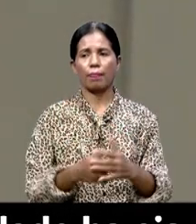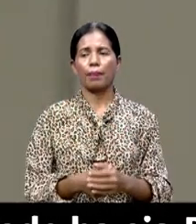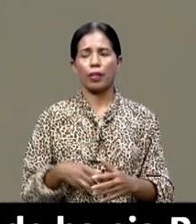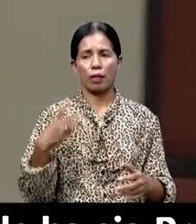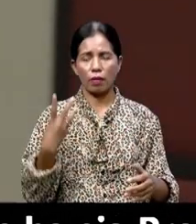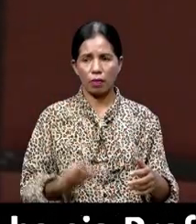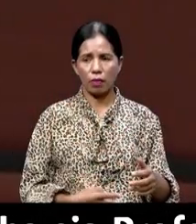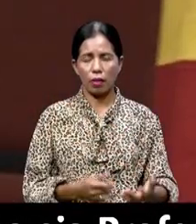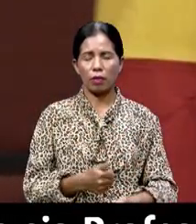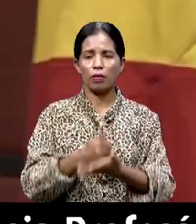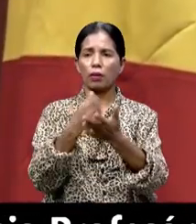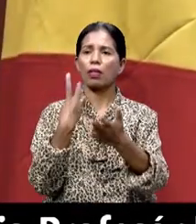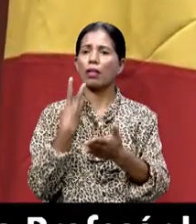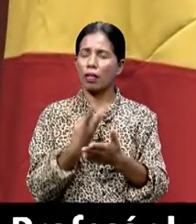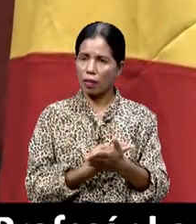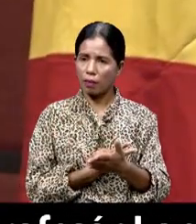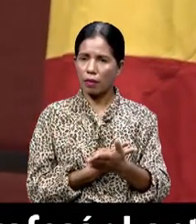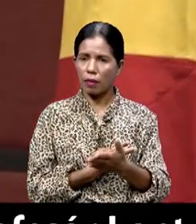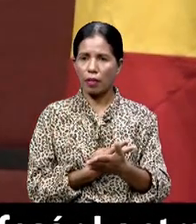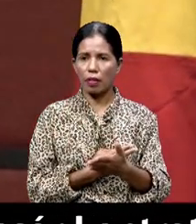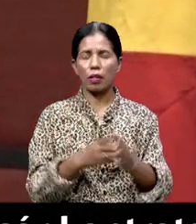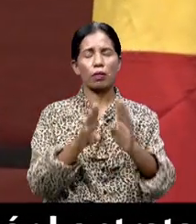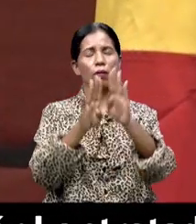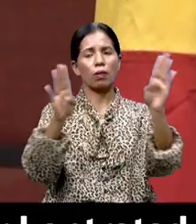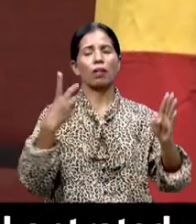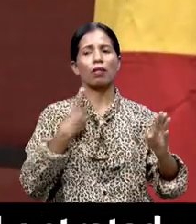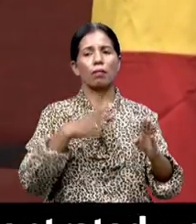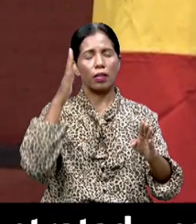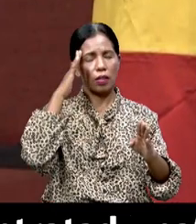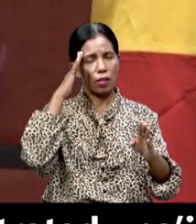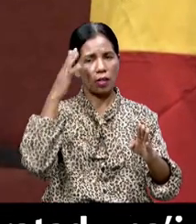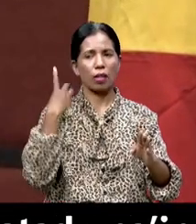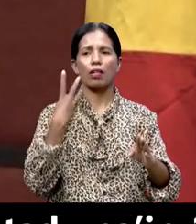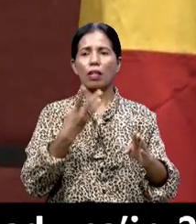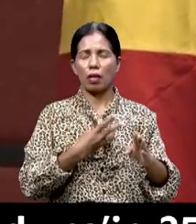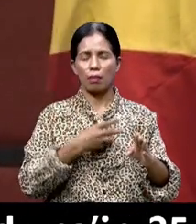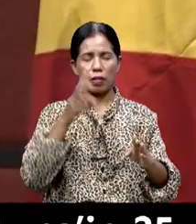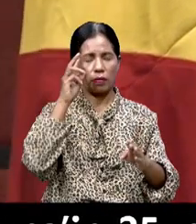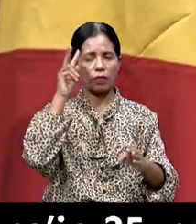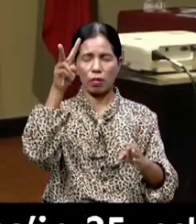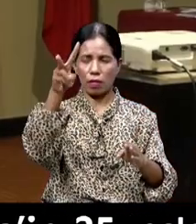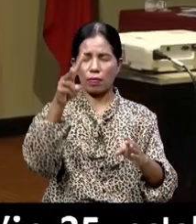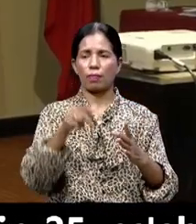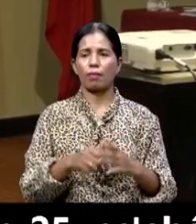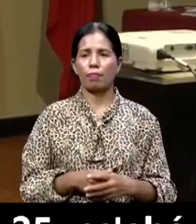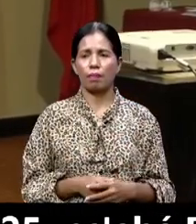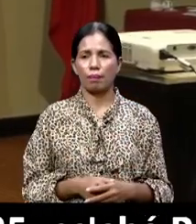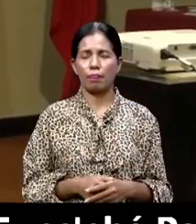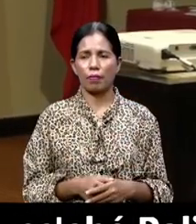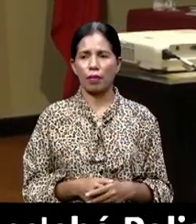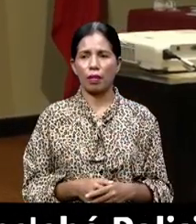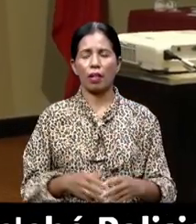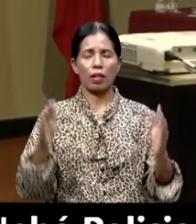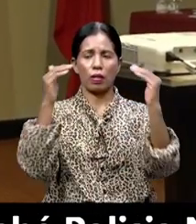to help us thinking, open our minds, our visions. E o